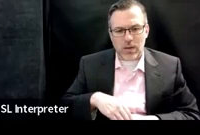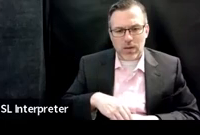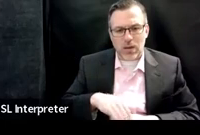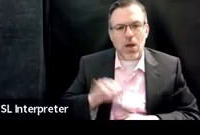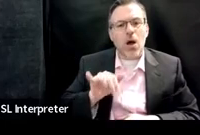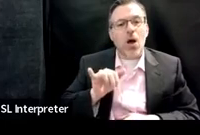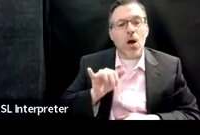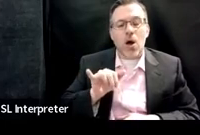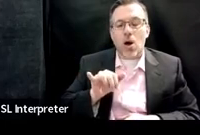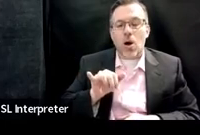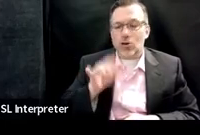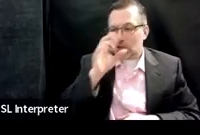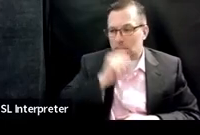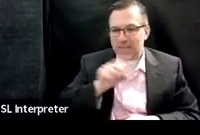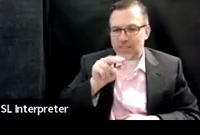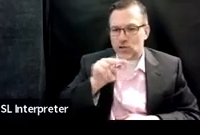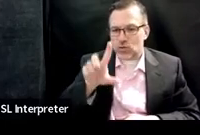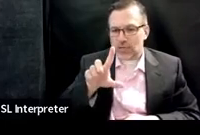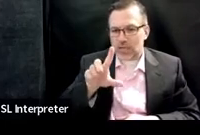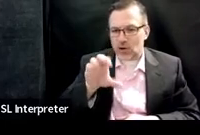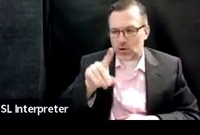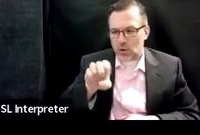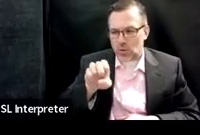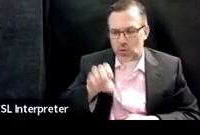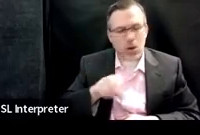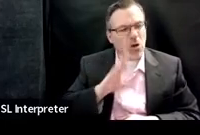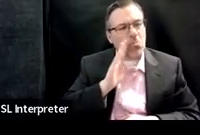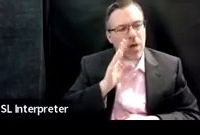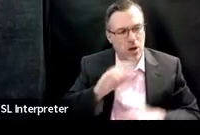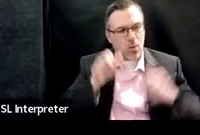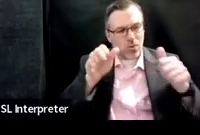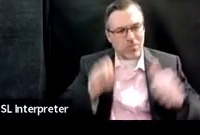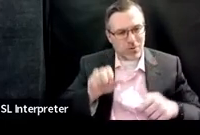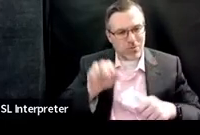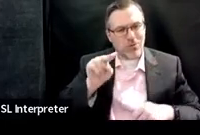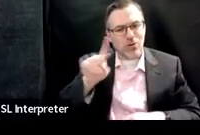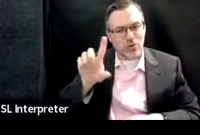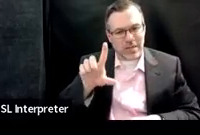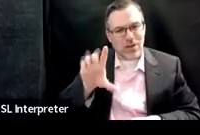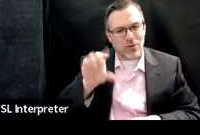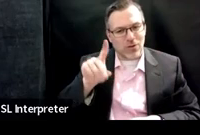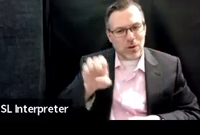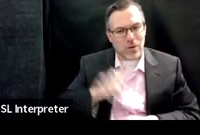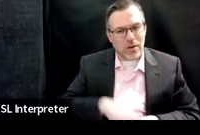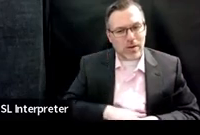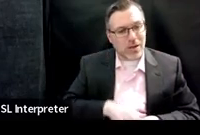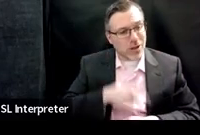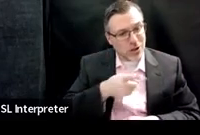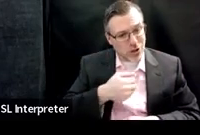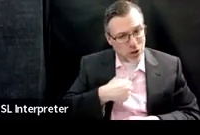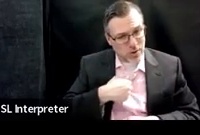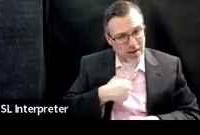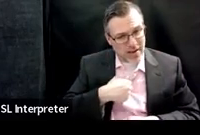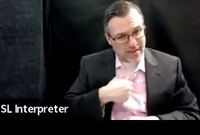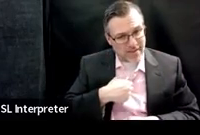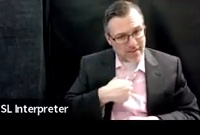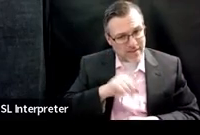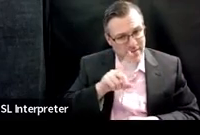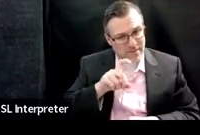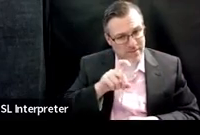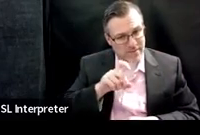newsletter. Okay. We'll put that back up as well. Yep. We can do that. Do you have that one, Jennifer, or do you want me to find